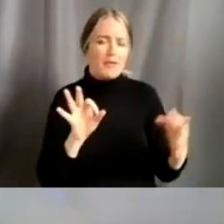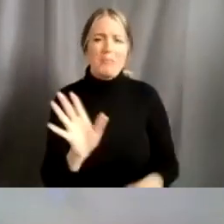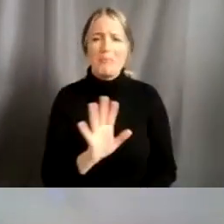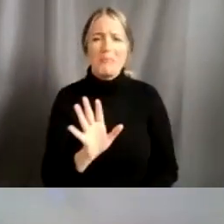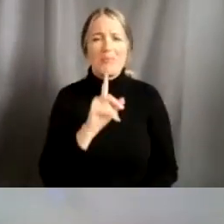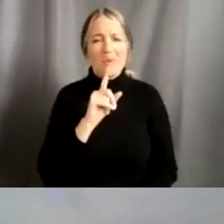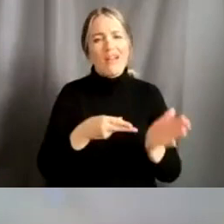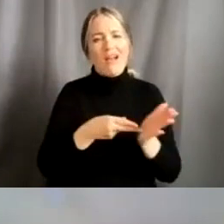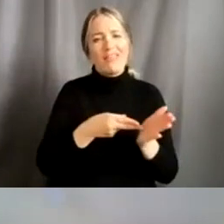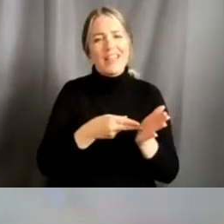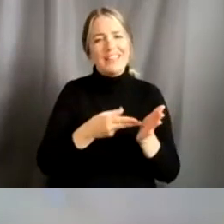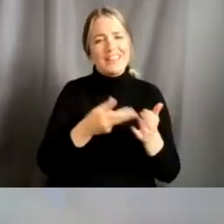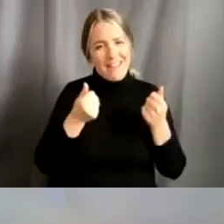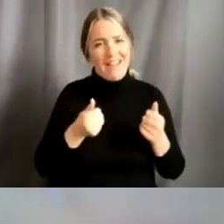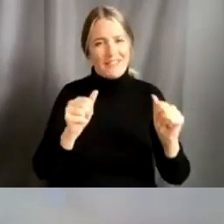effort. Yeah.